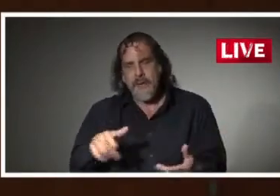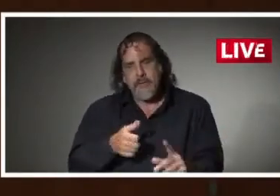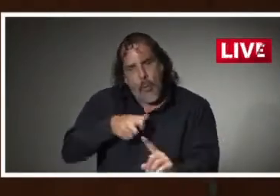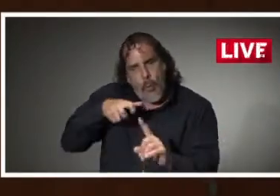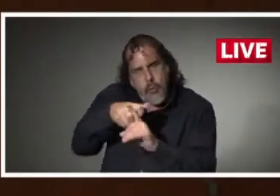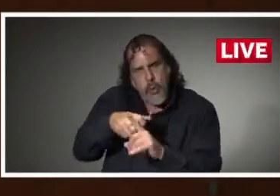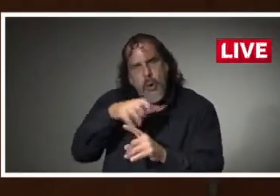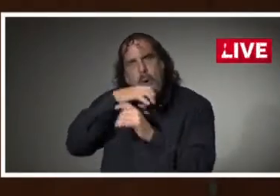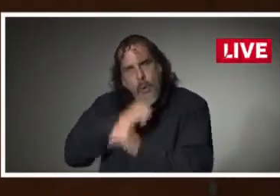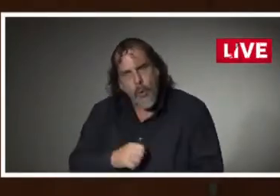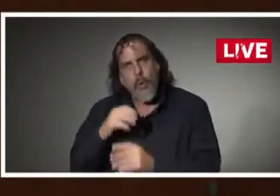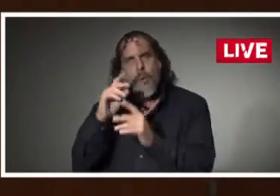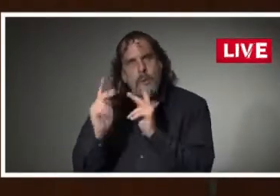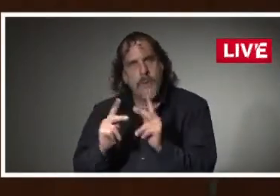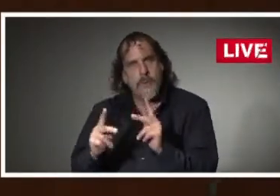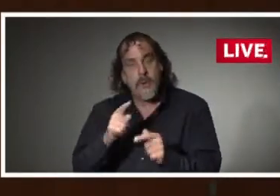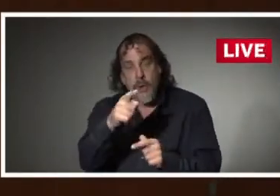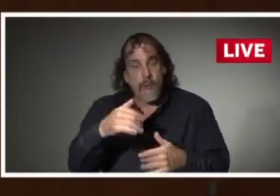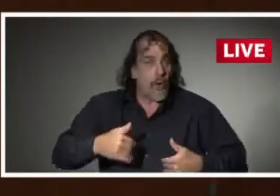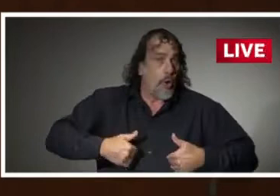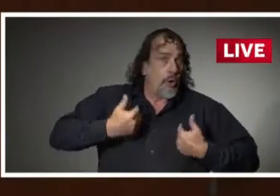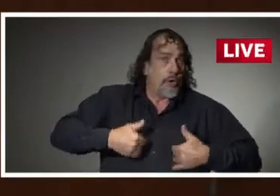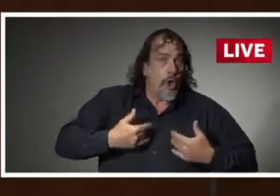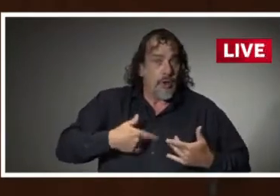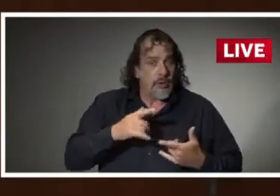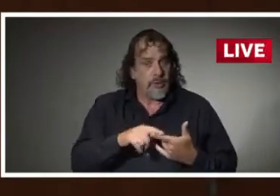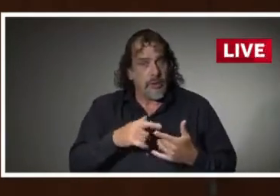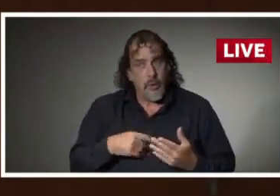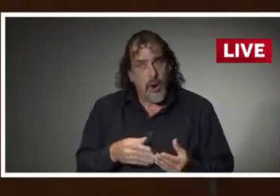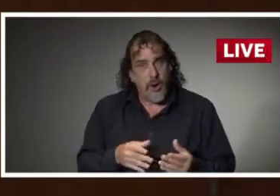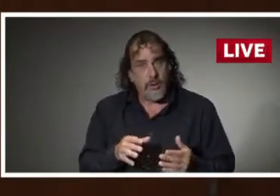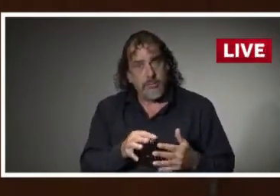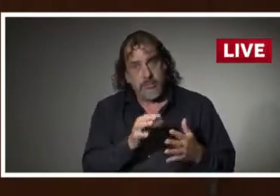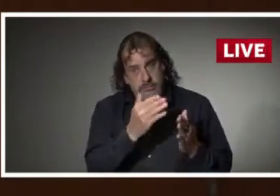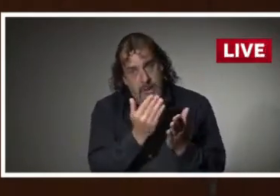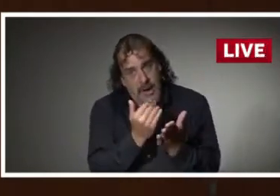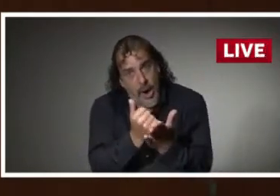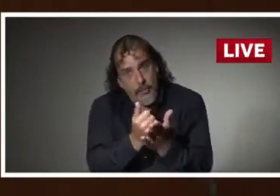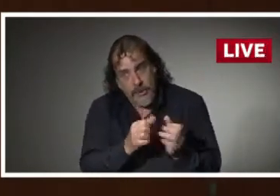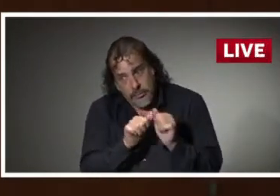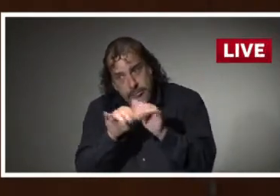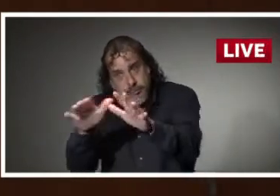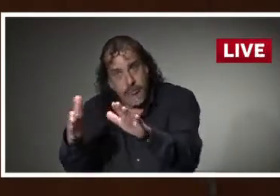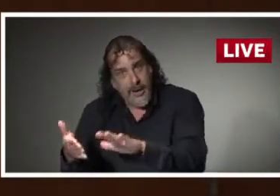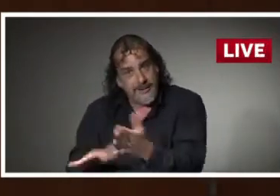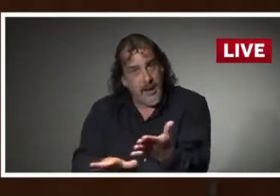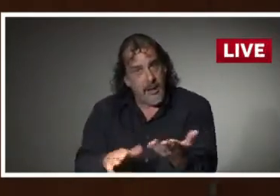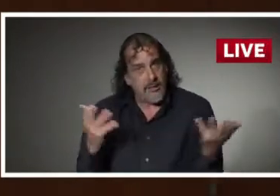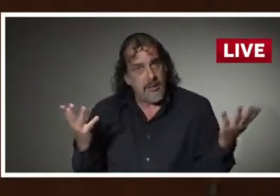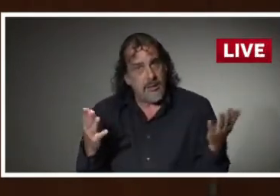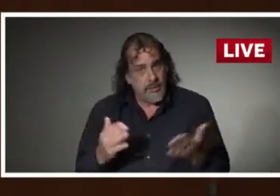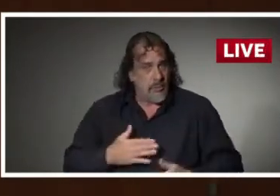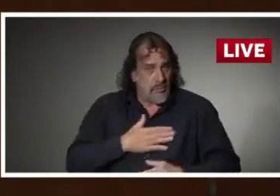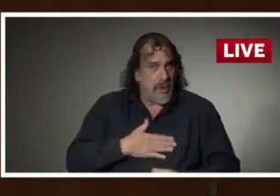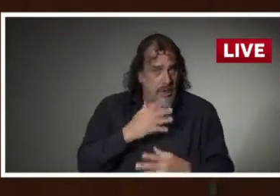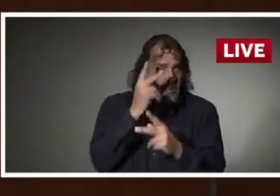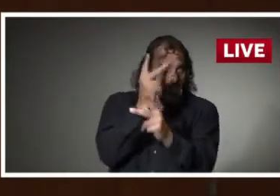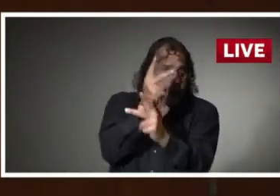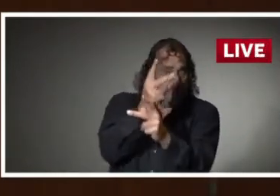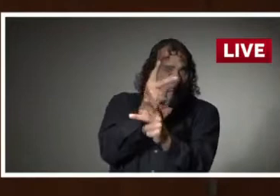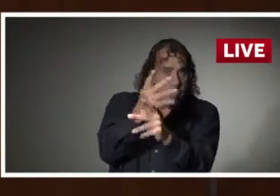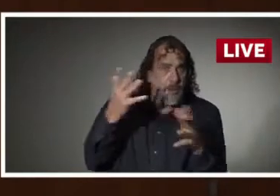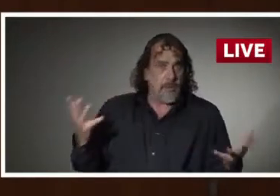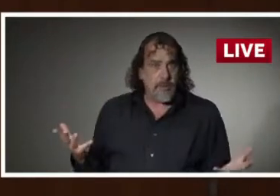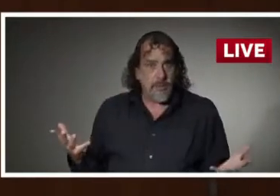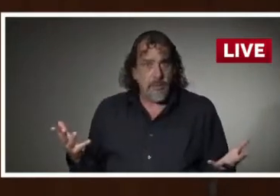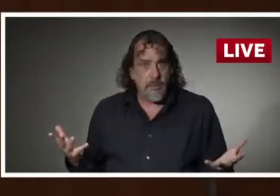If you're a young person, you're still at risk not only for illness but also for death. So please, please be careful. As far as testing goes, we're seeing a massive